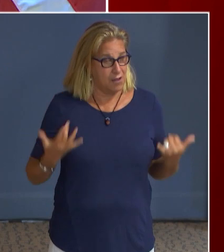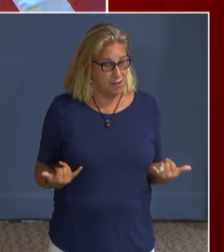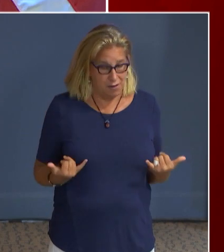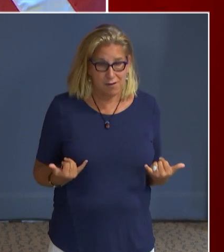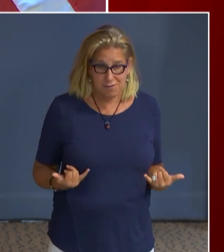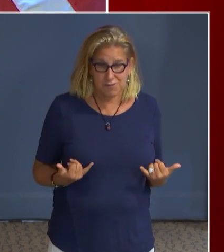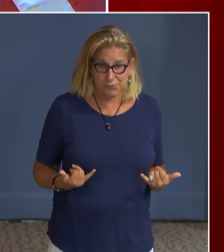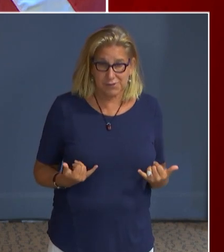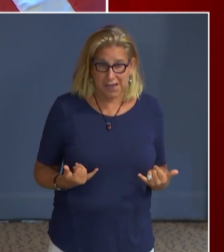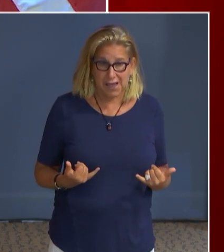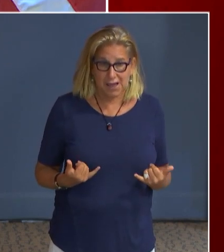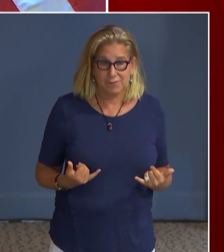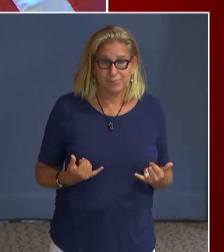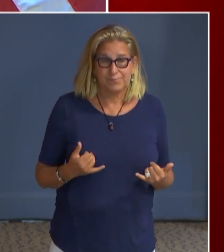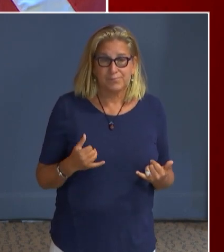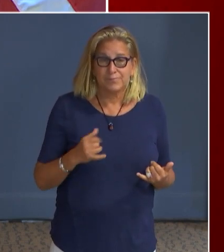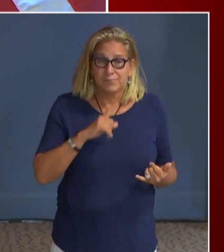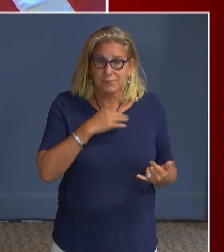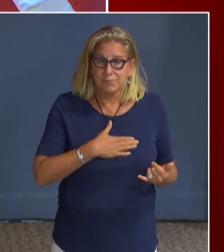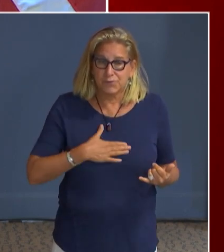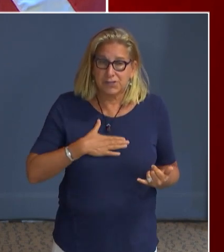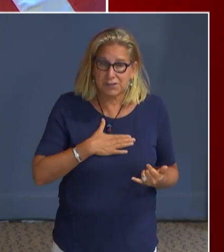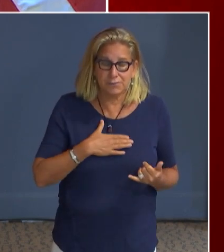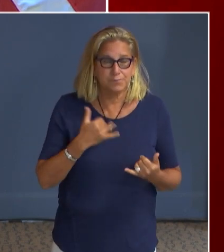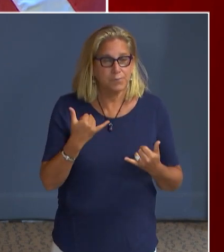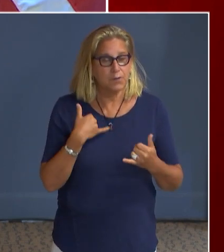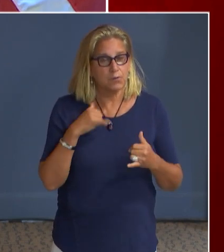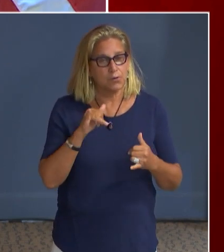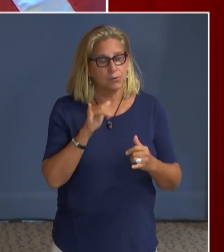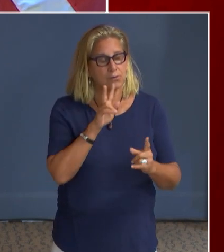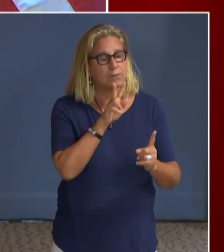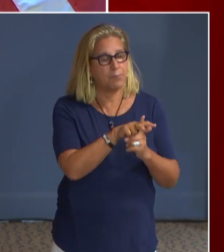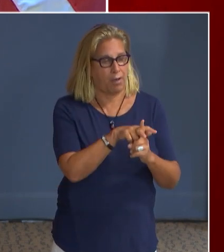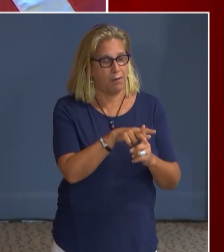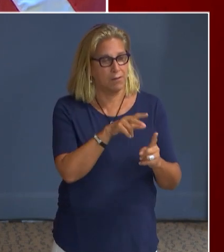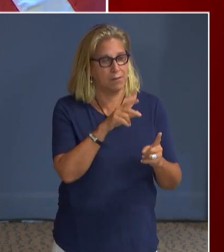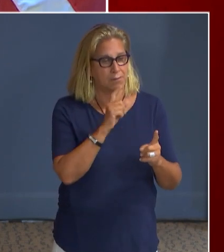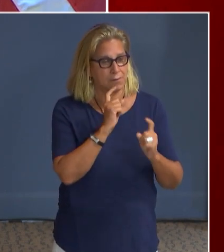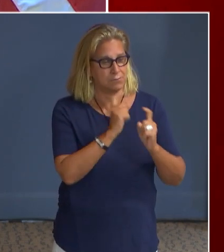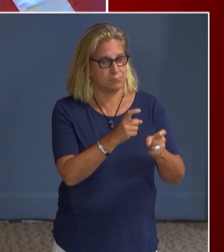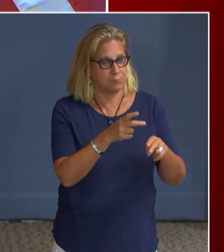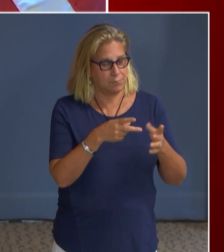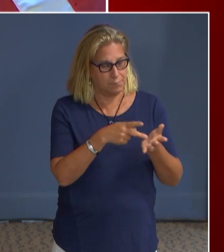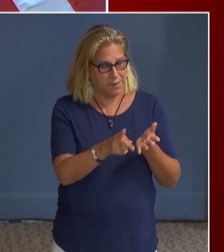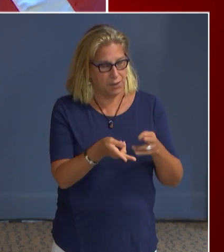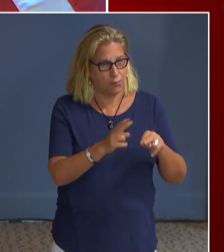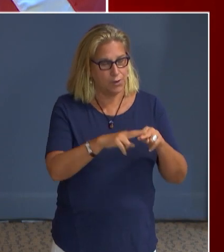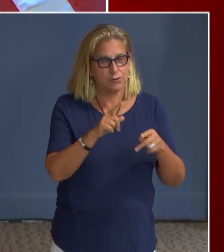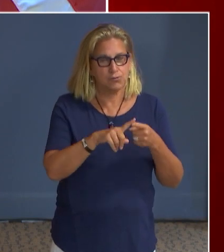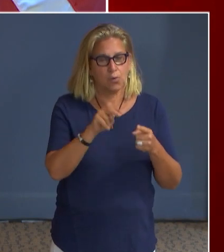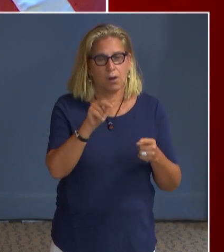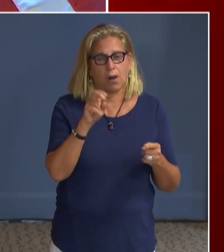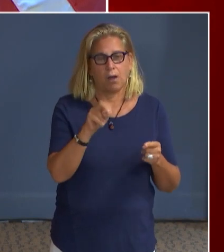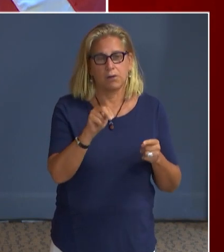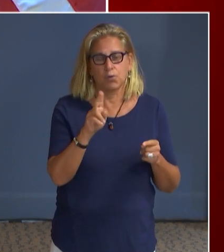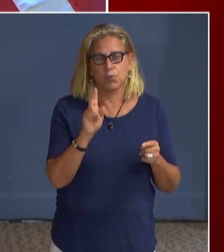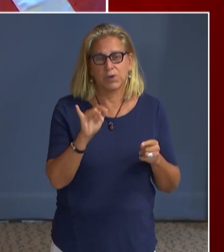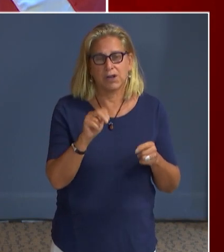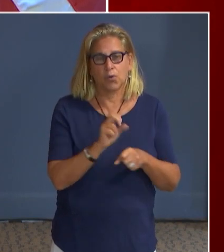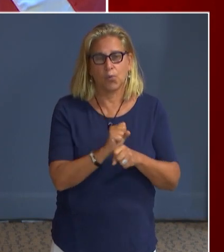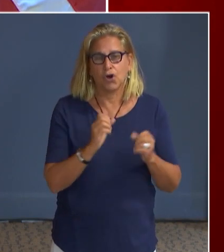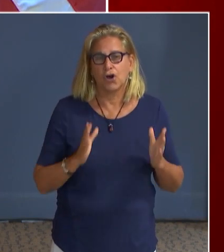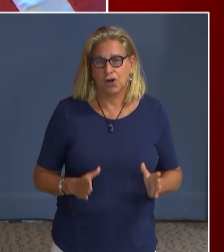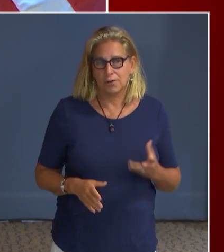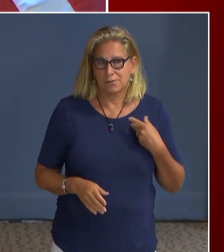applies to non-unionized workers in the district. And it includes a retroactive